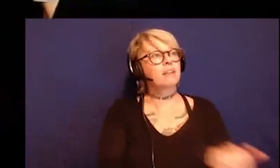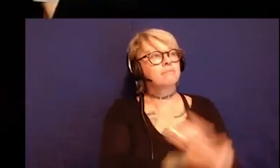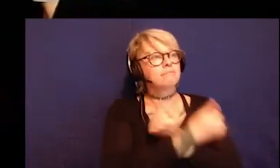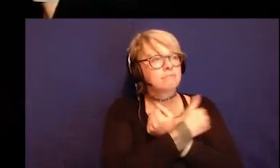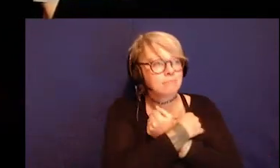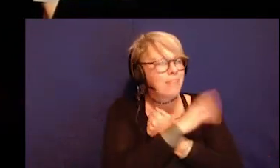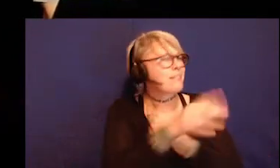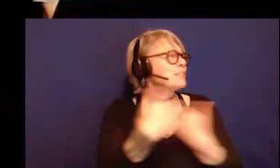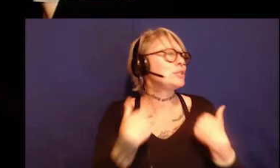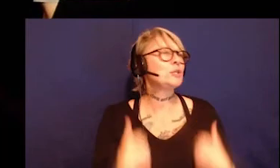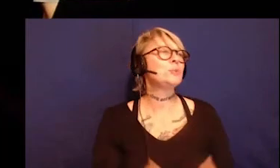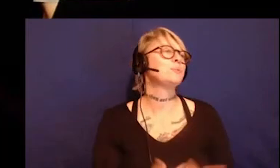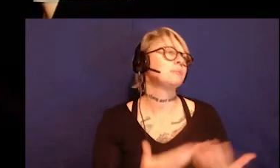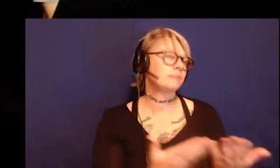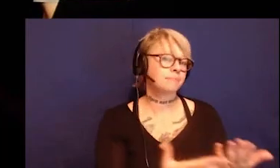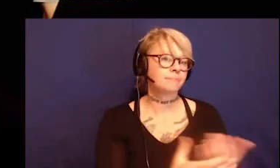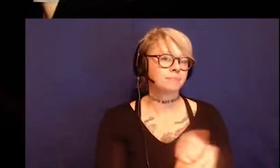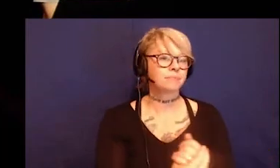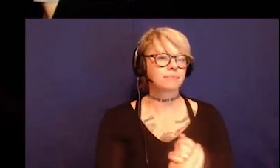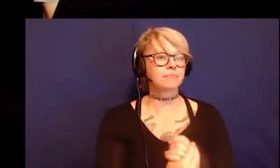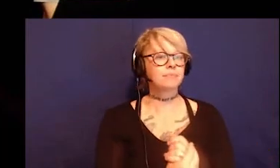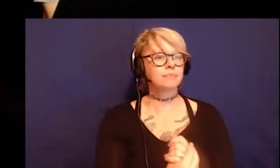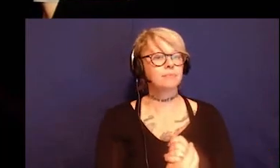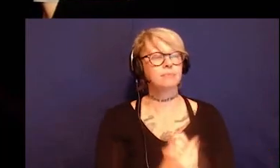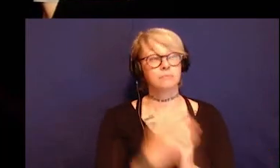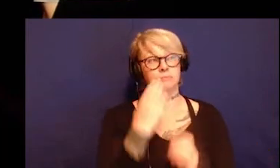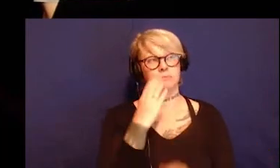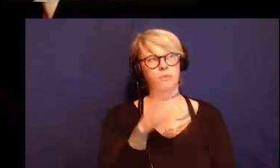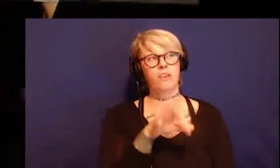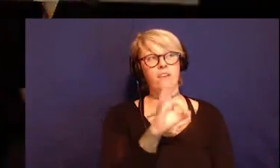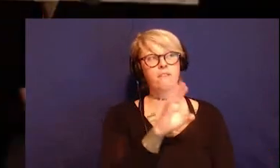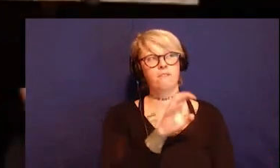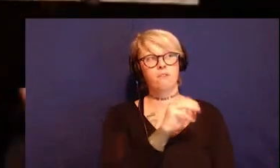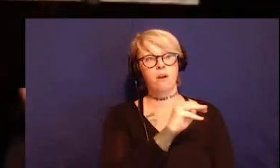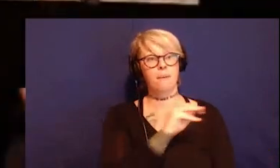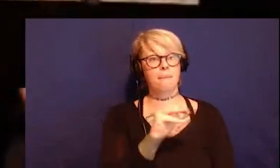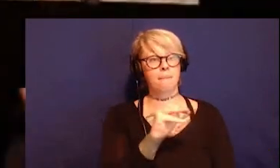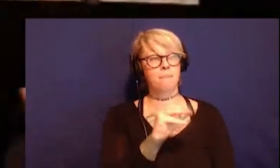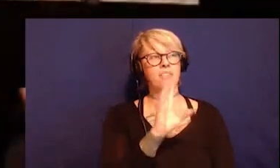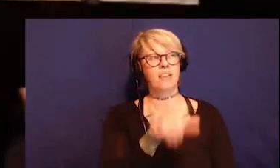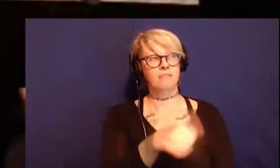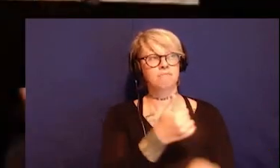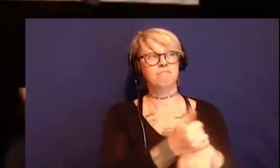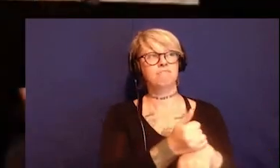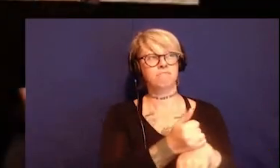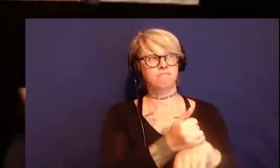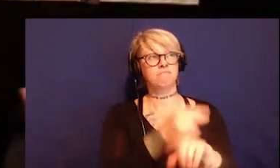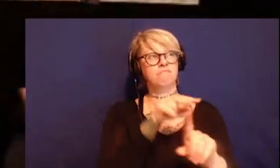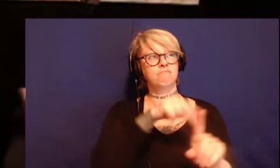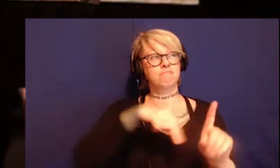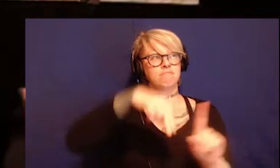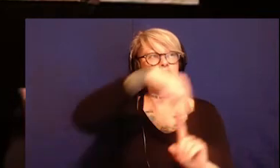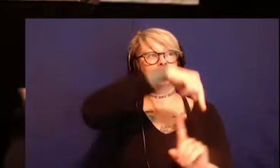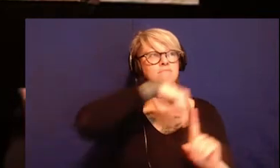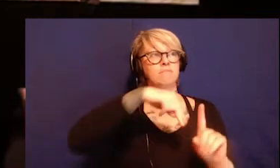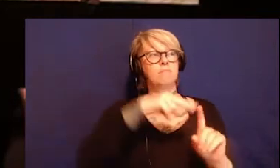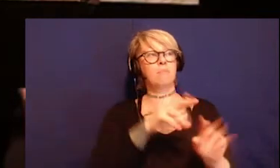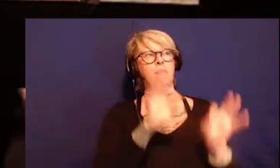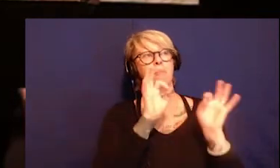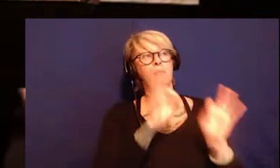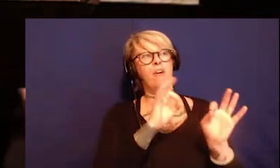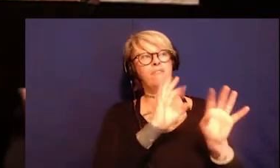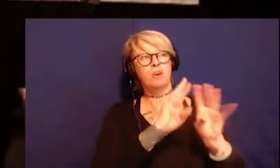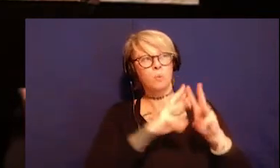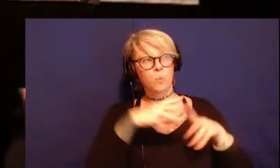of you. You know, Fromm actually held a utopian view of society, where he saw